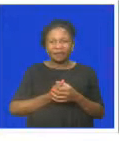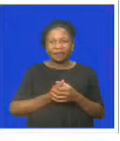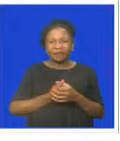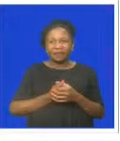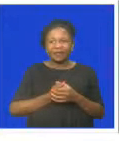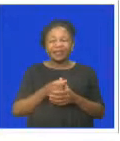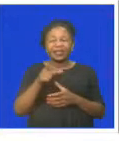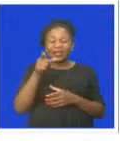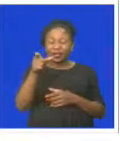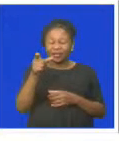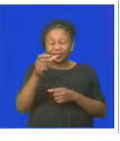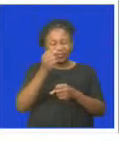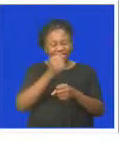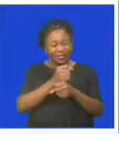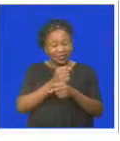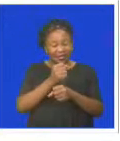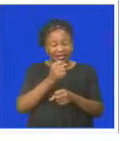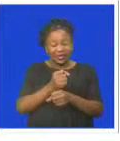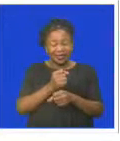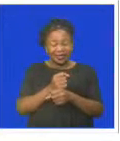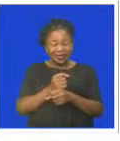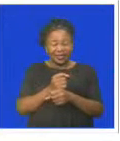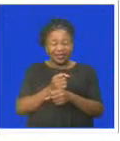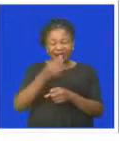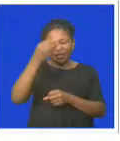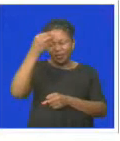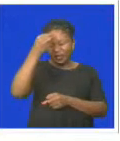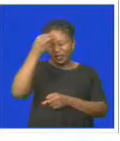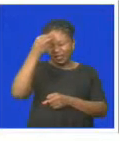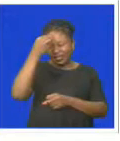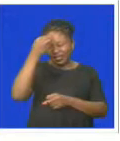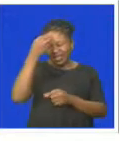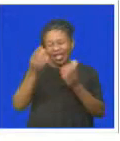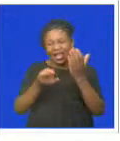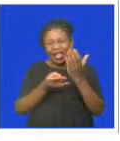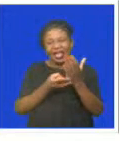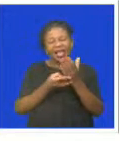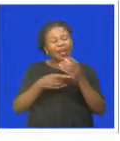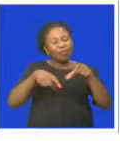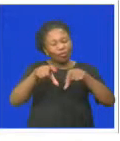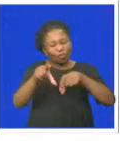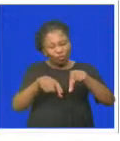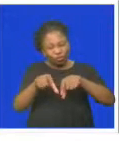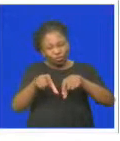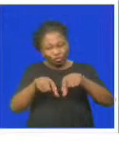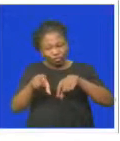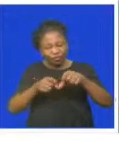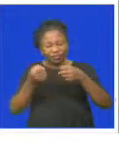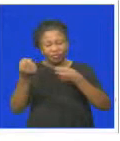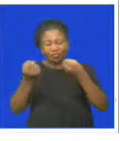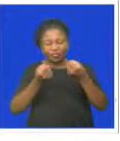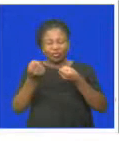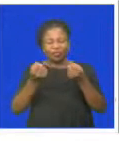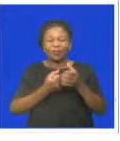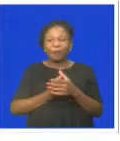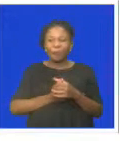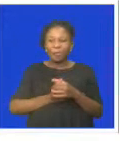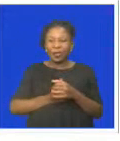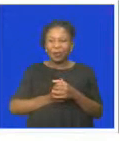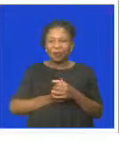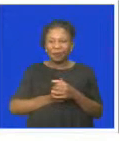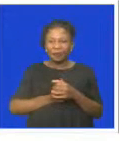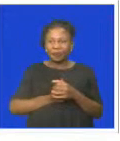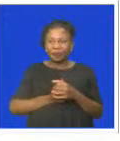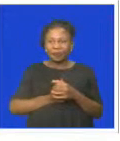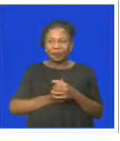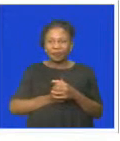a traffic officer is to control traffic on roads. Yes, my lovely Lena. Let's continue, my